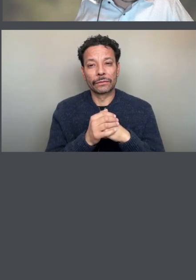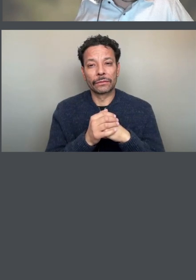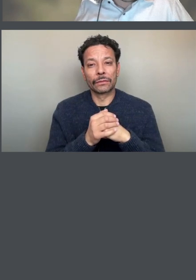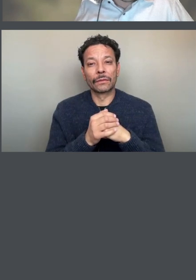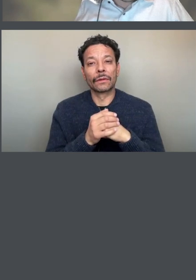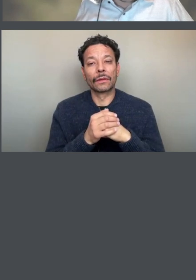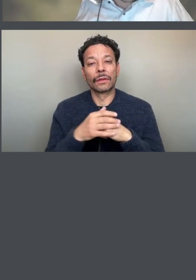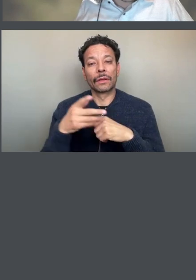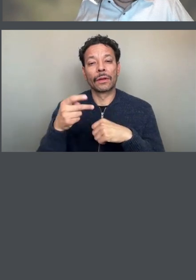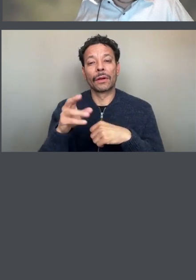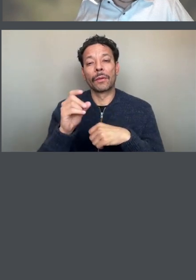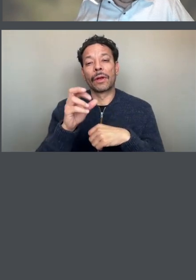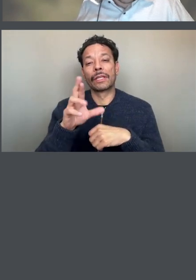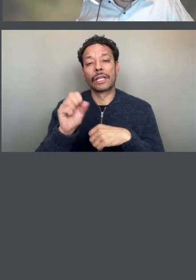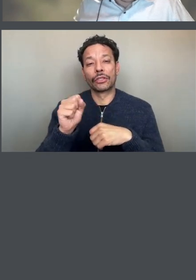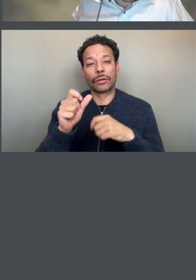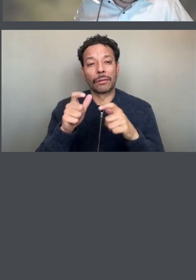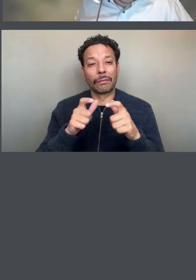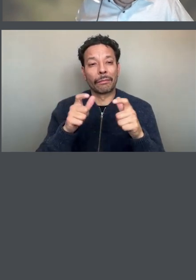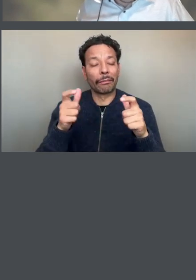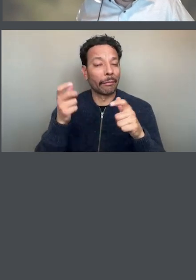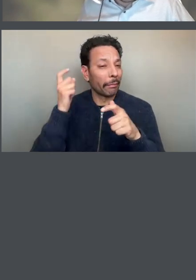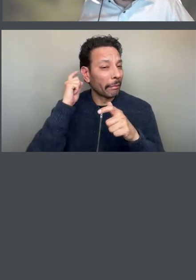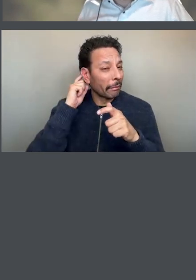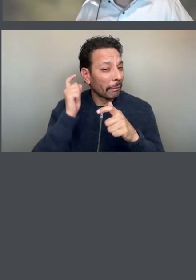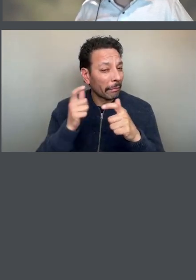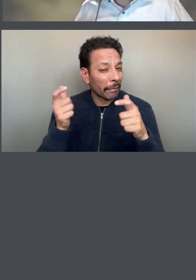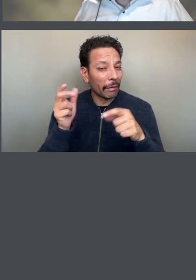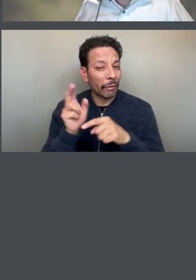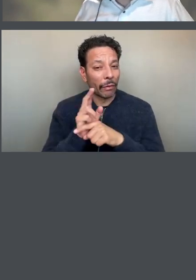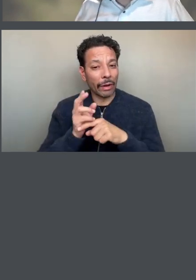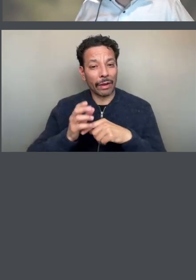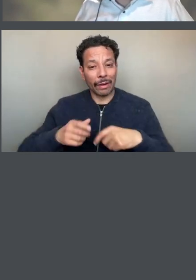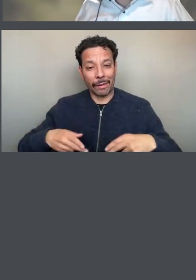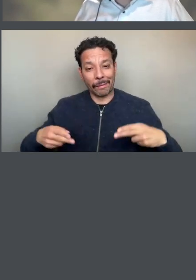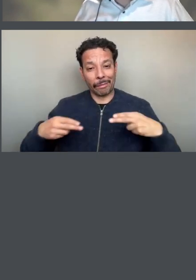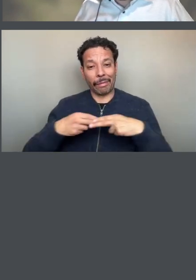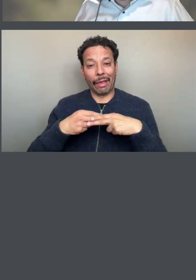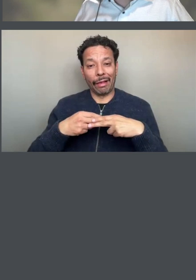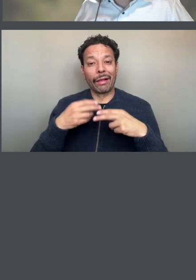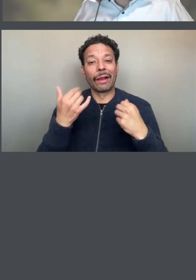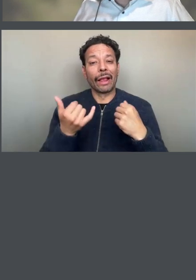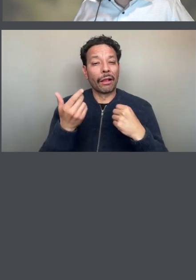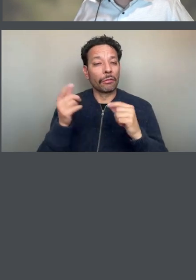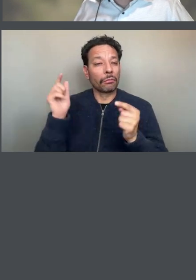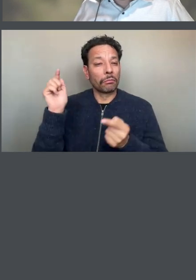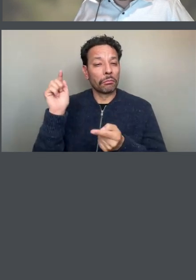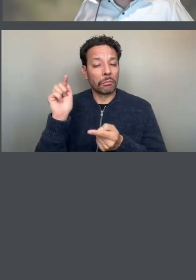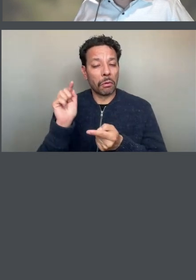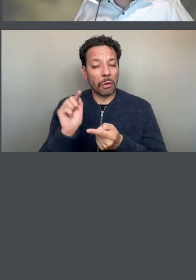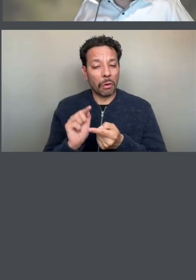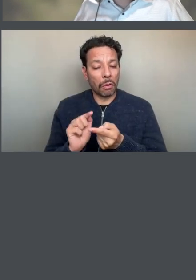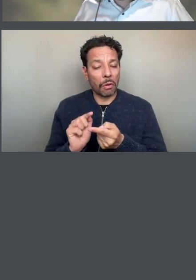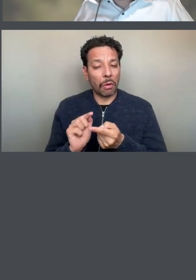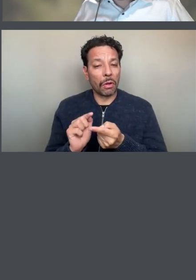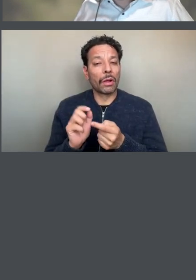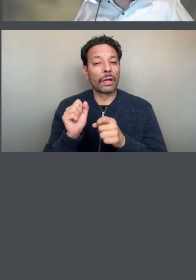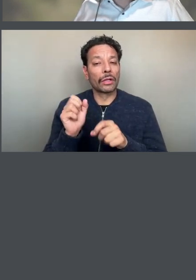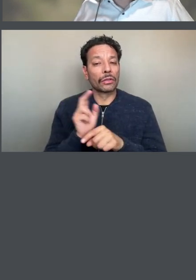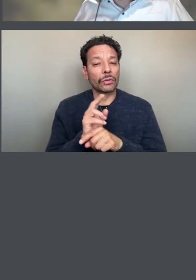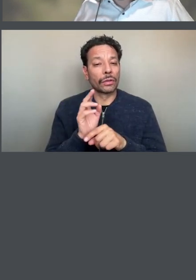the processors were initially big and worn kind of at the belt, and now the processors are small. They're worn